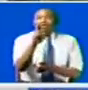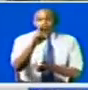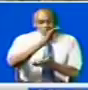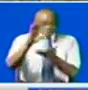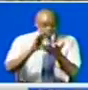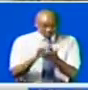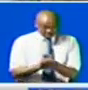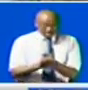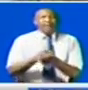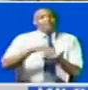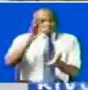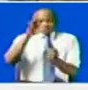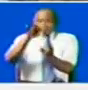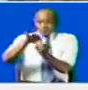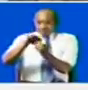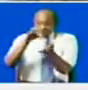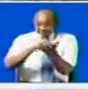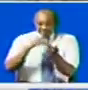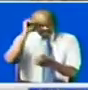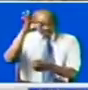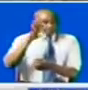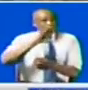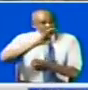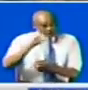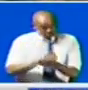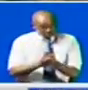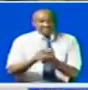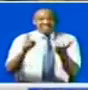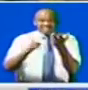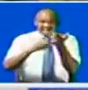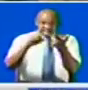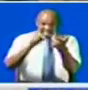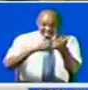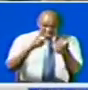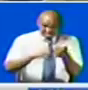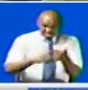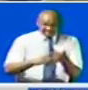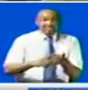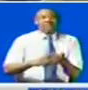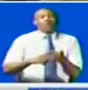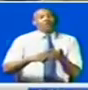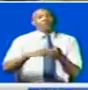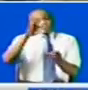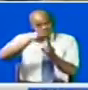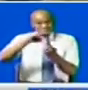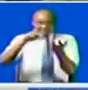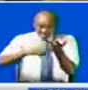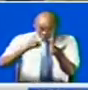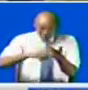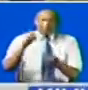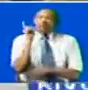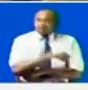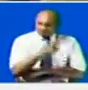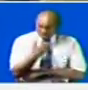In most of the polling stations in Kiambu County, the tallying has already, the vote counting has already been